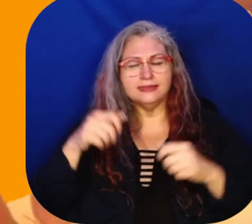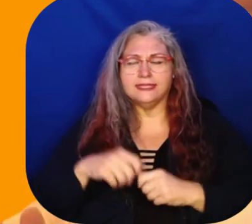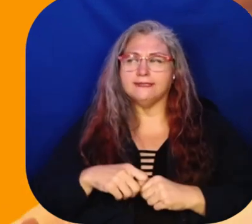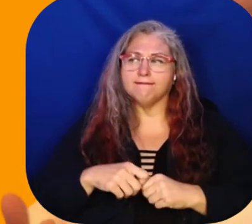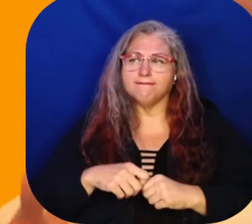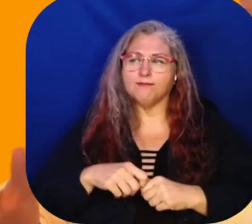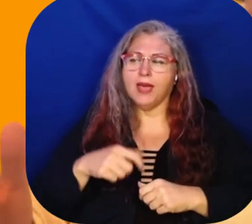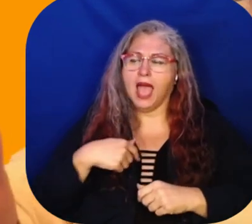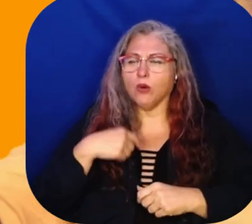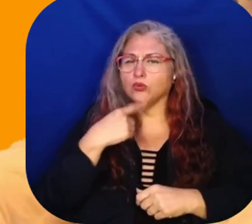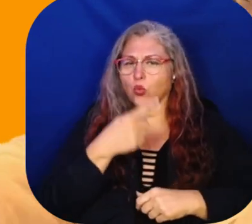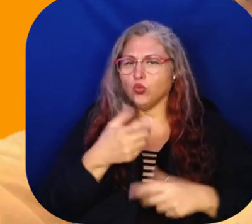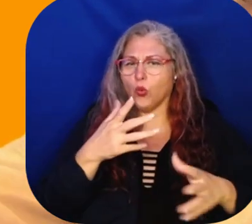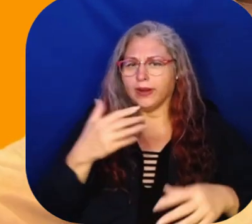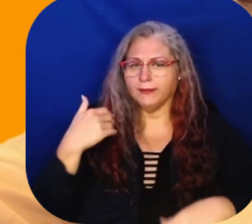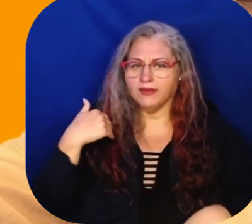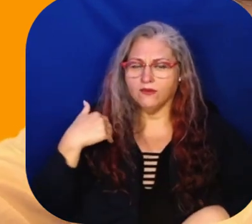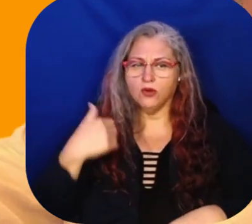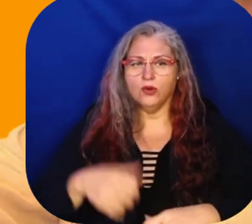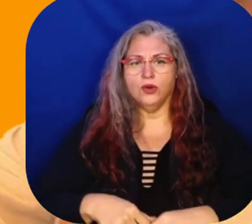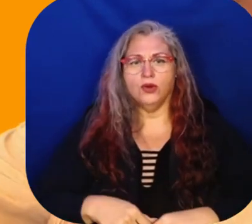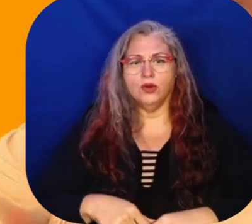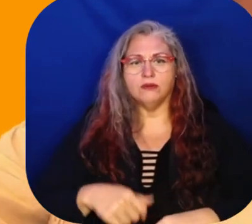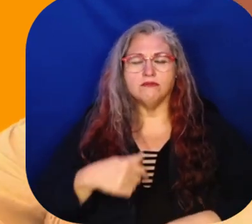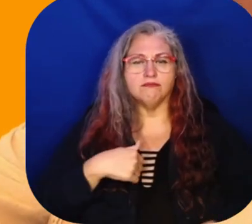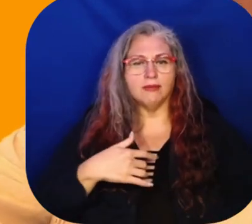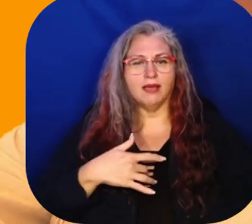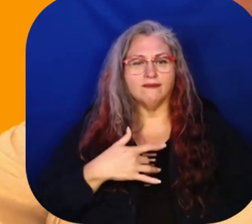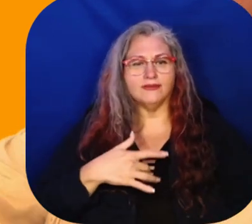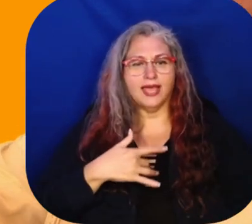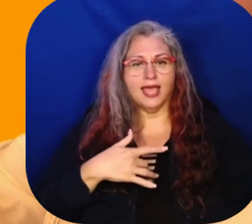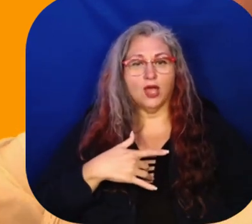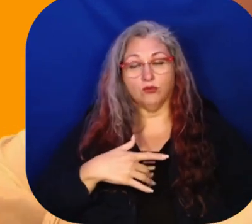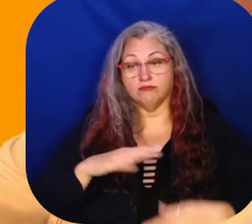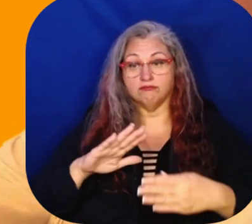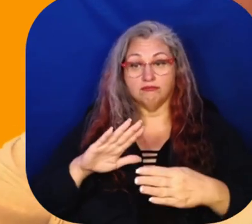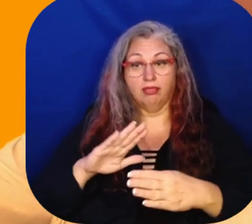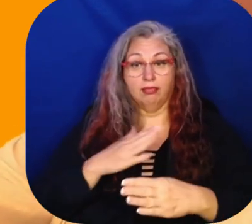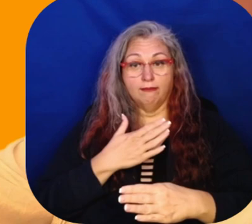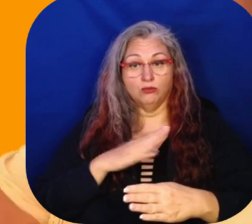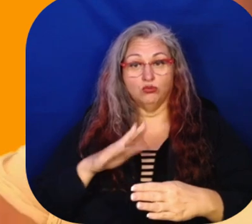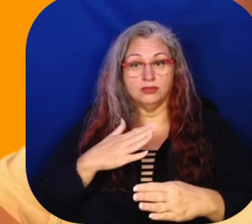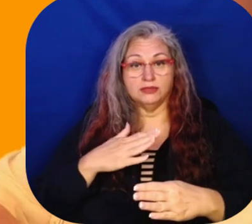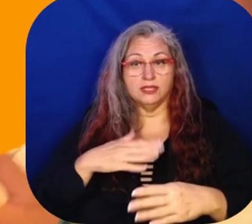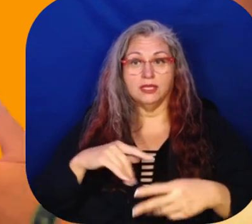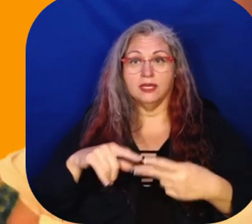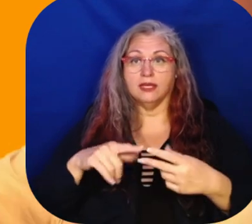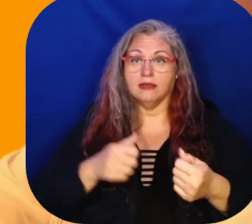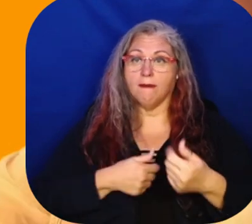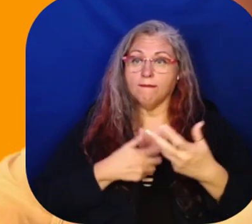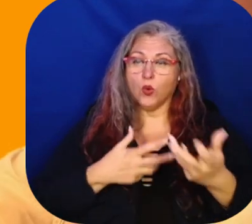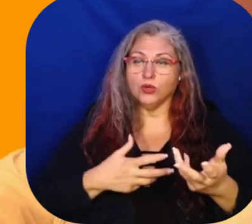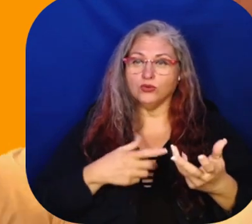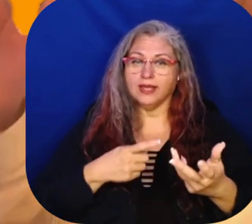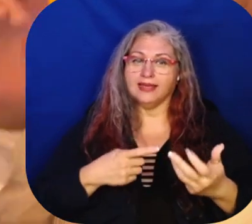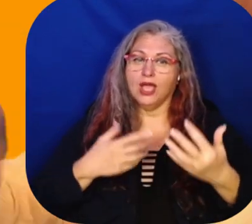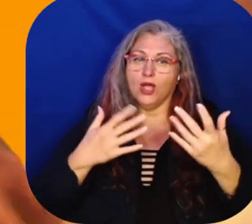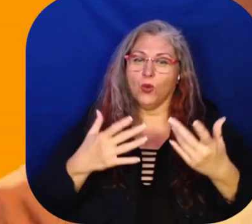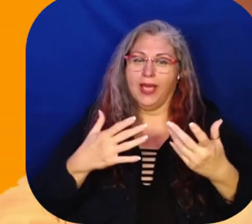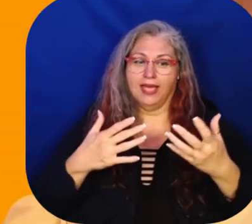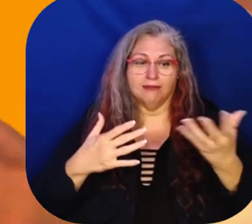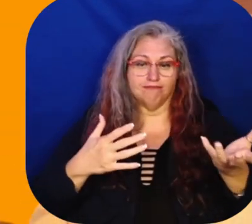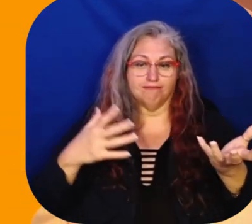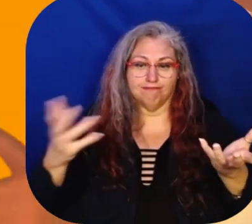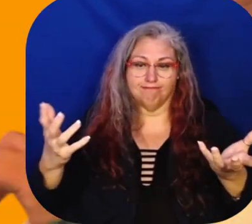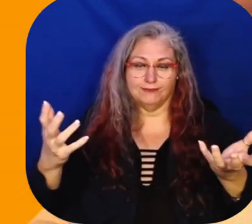before that I felt that the music and the poetry were waiting to meet each other, and I